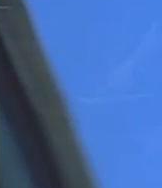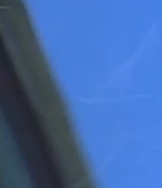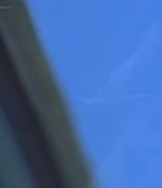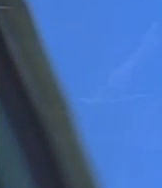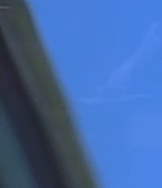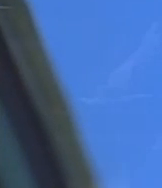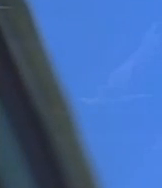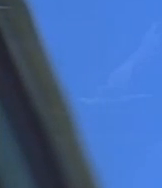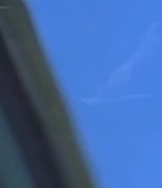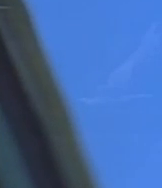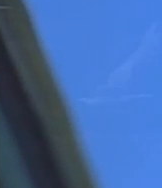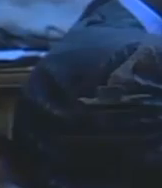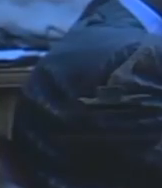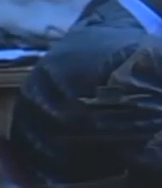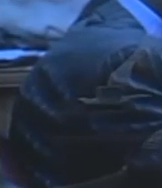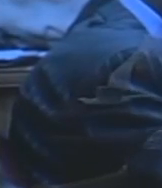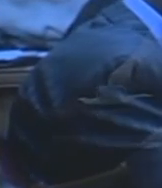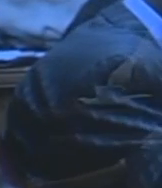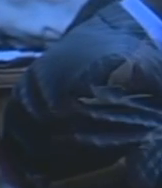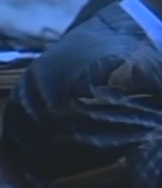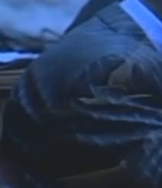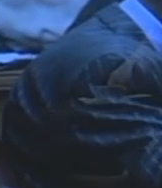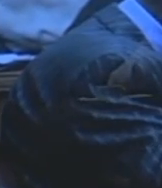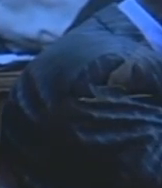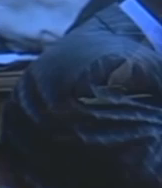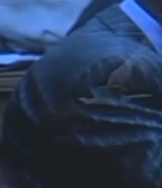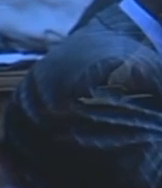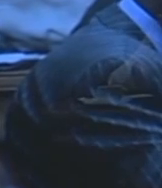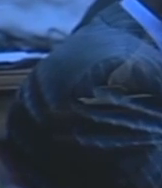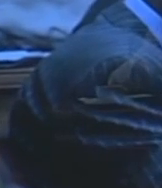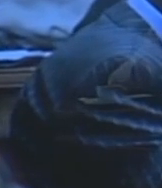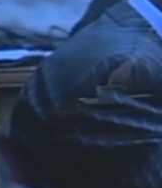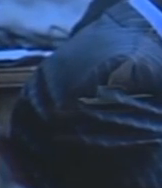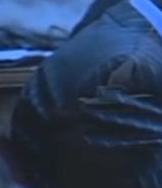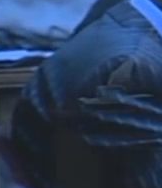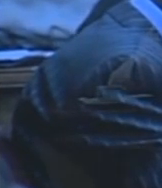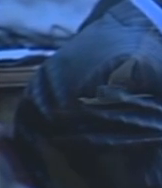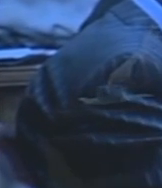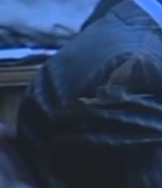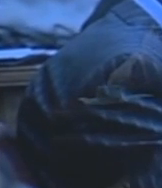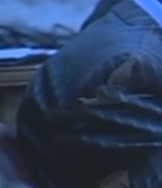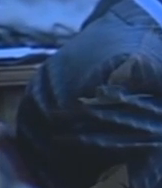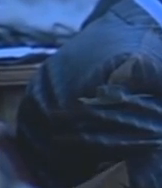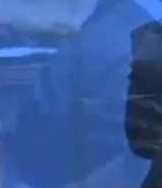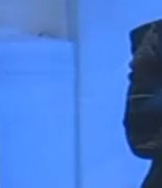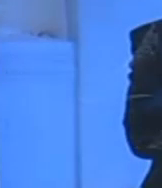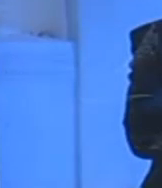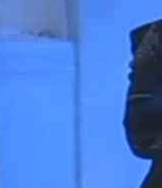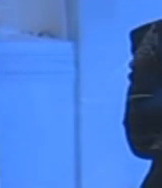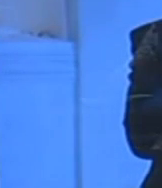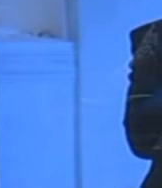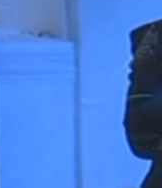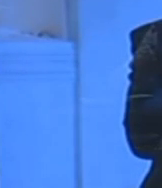2012 the difficulty that i fa both on this mission and in carrying out my mandate at the un was